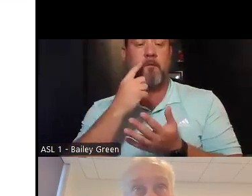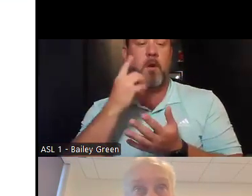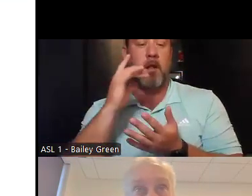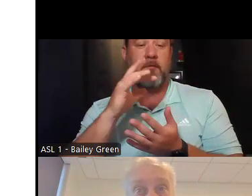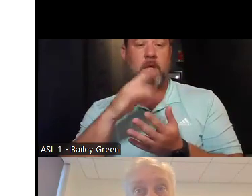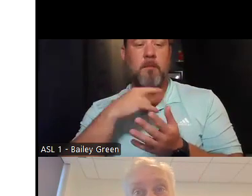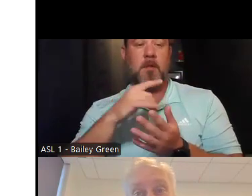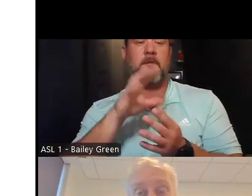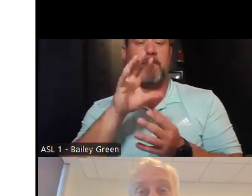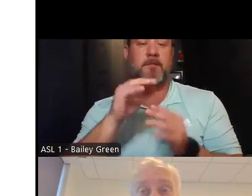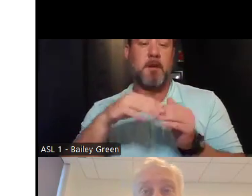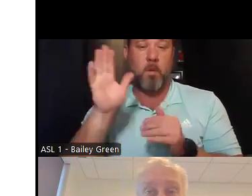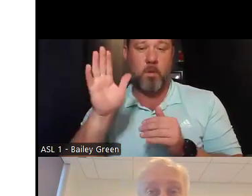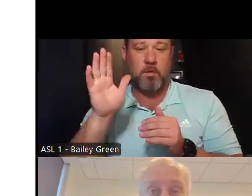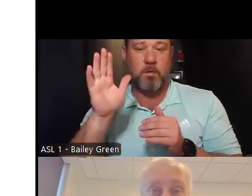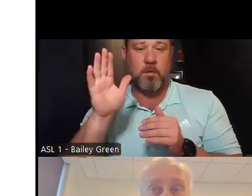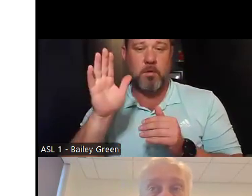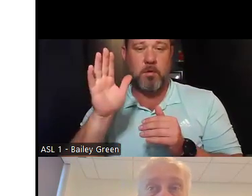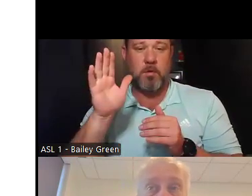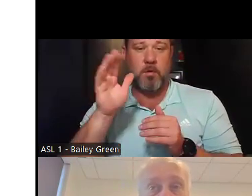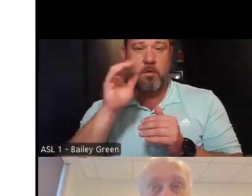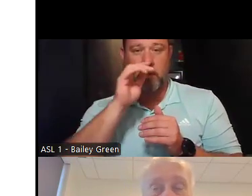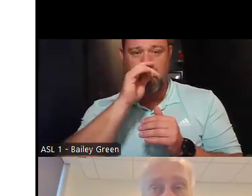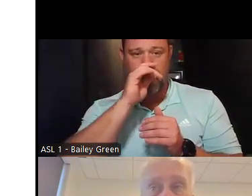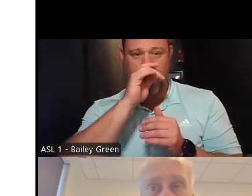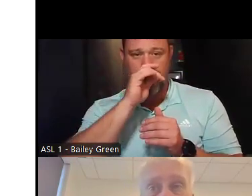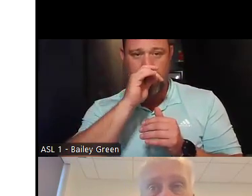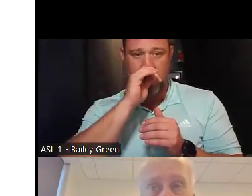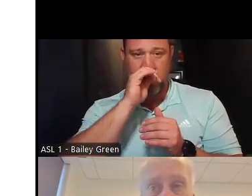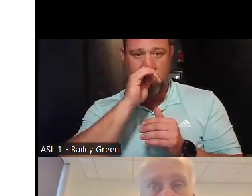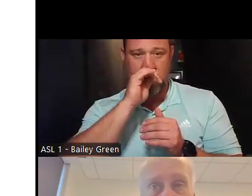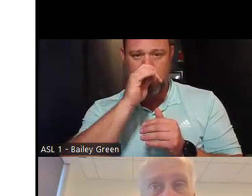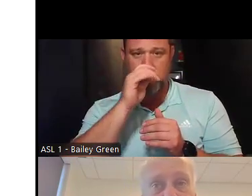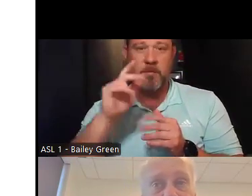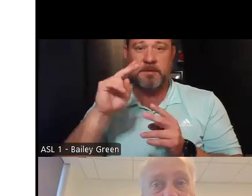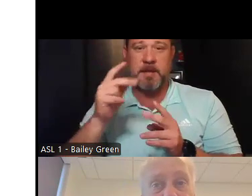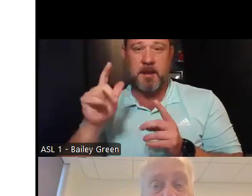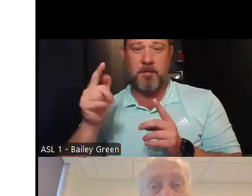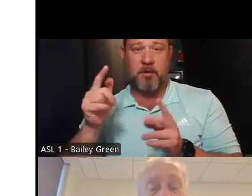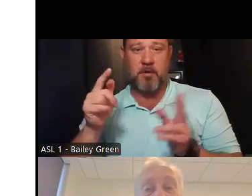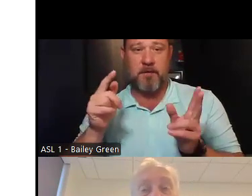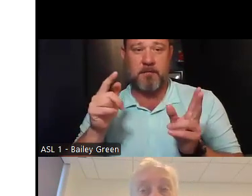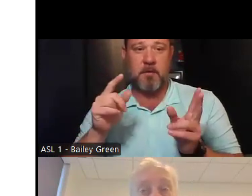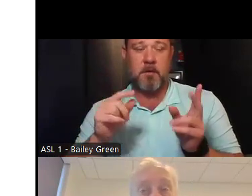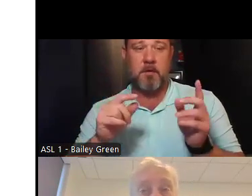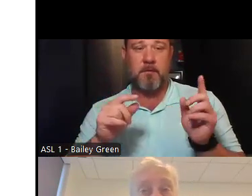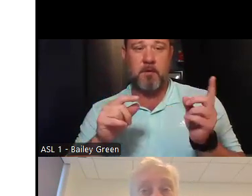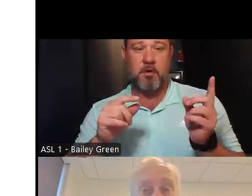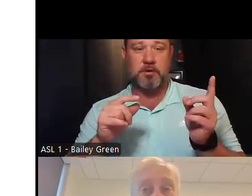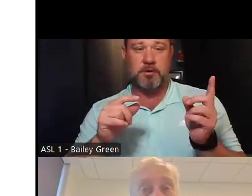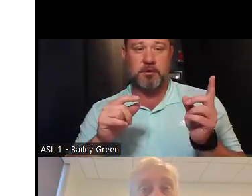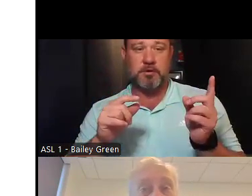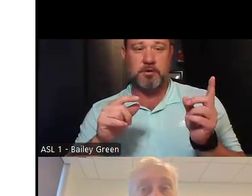population ages 50 and older. So if you just want to focus on the second and third bars from the left, that first bar is